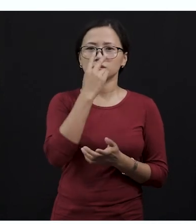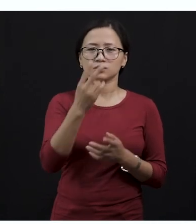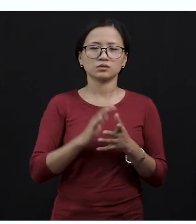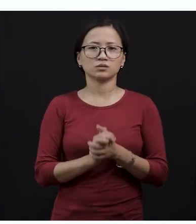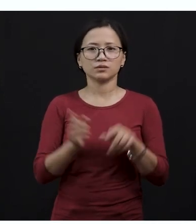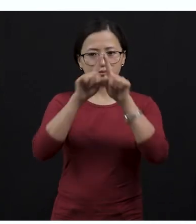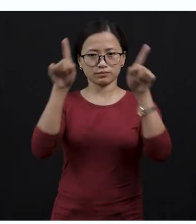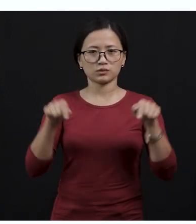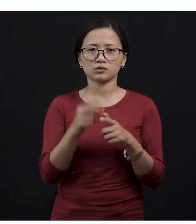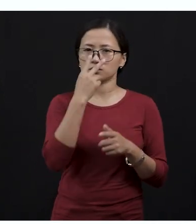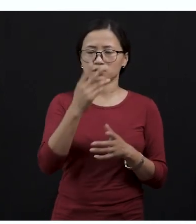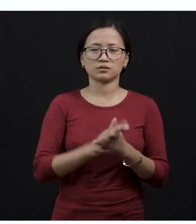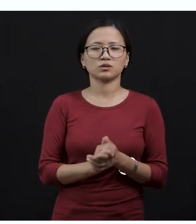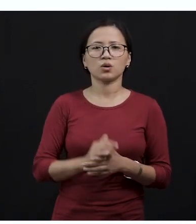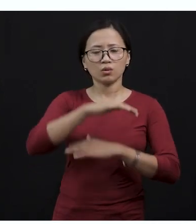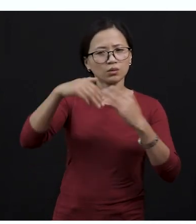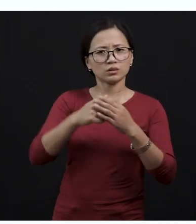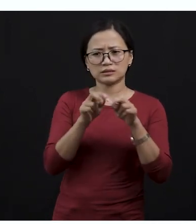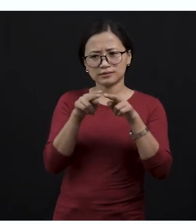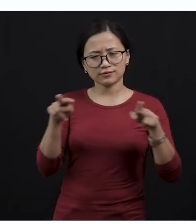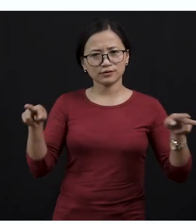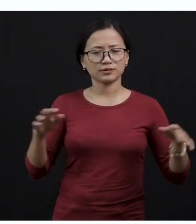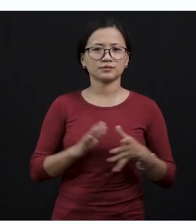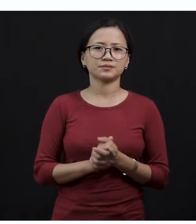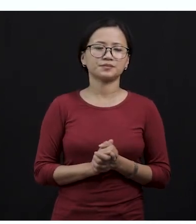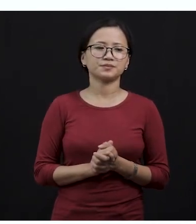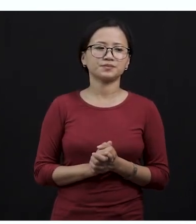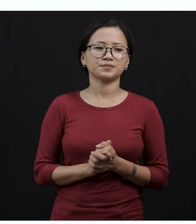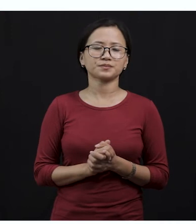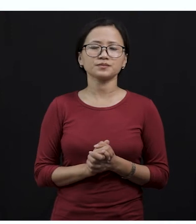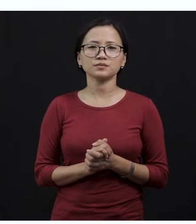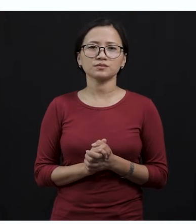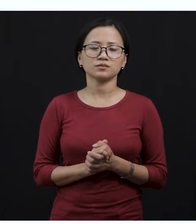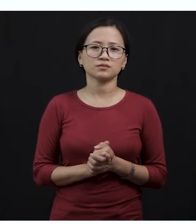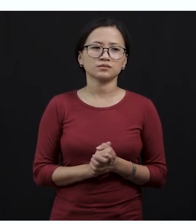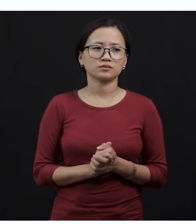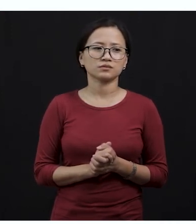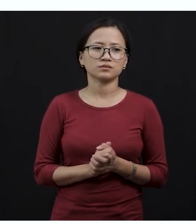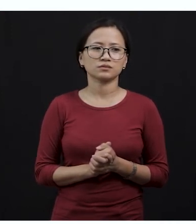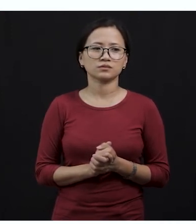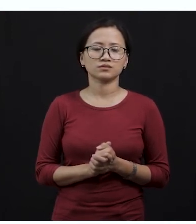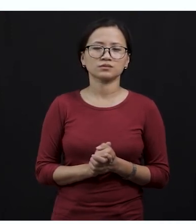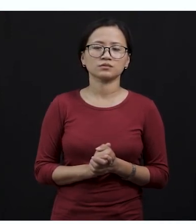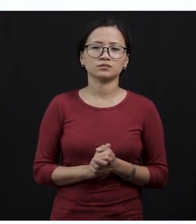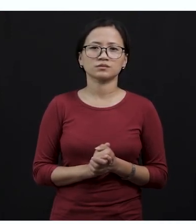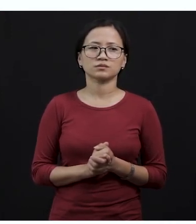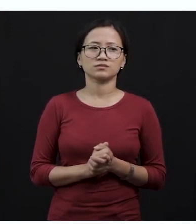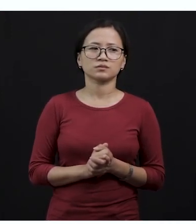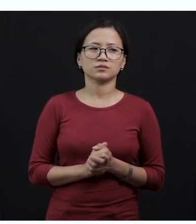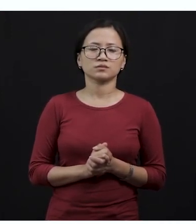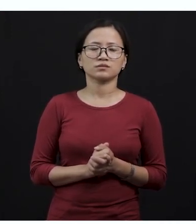at. They are all different. This is red blood cell. This is a nerve cell. This is how it looks like. This is a